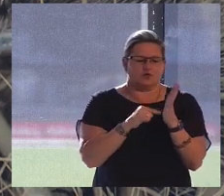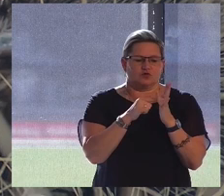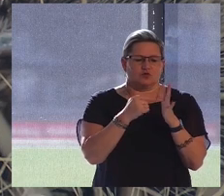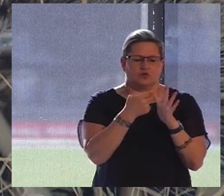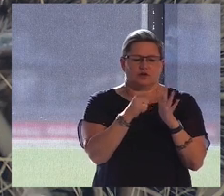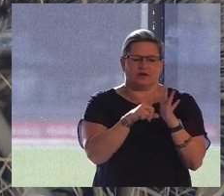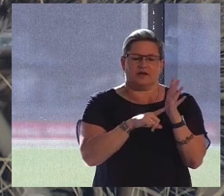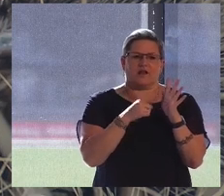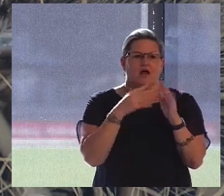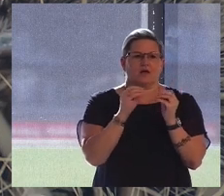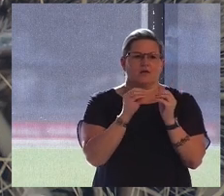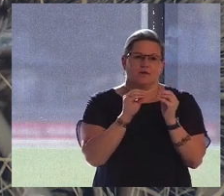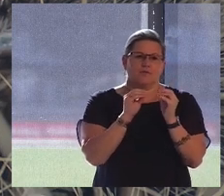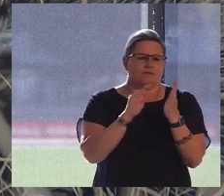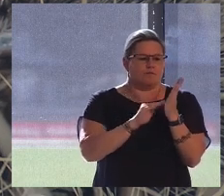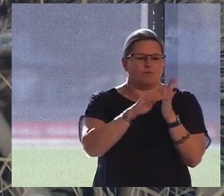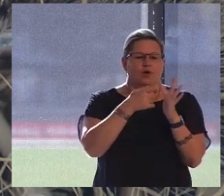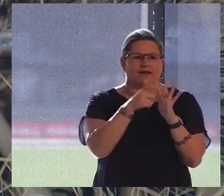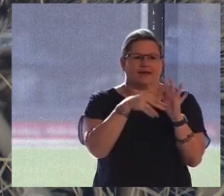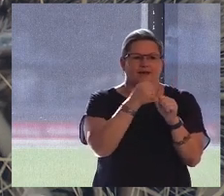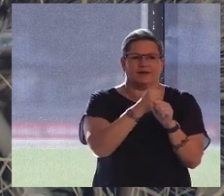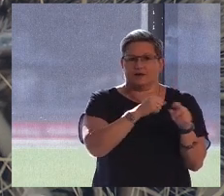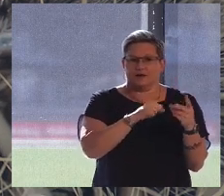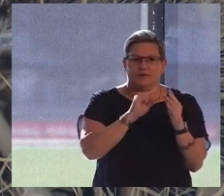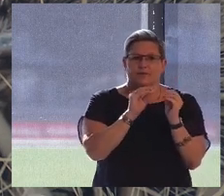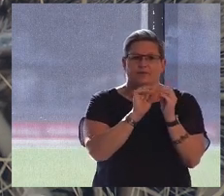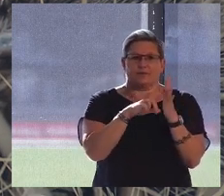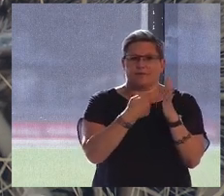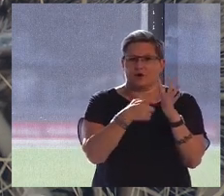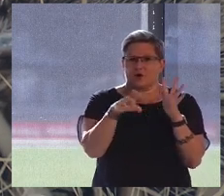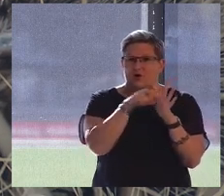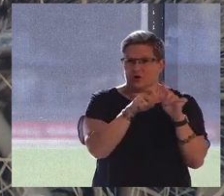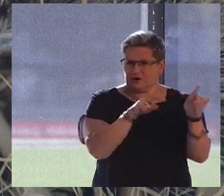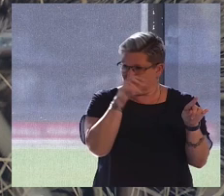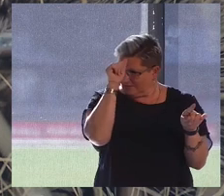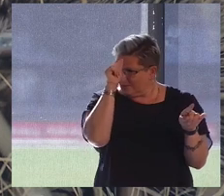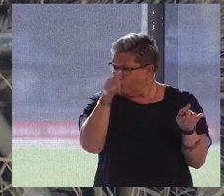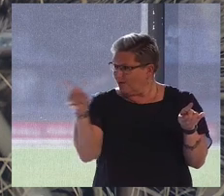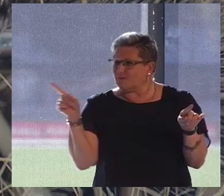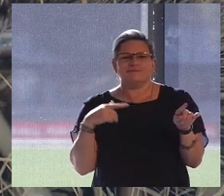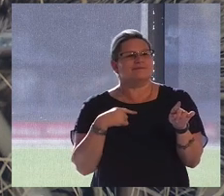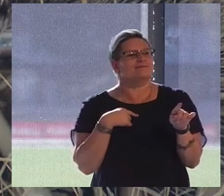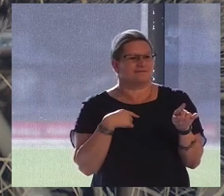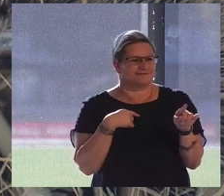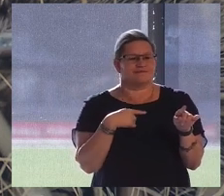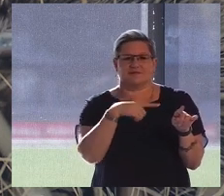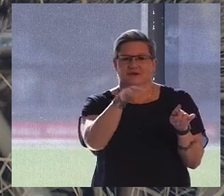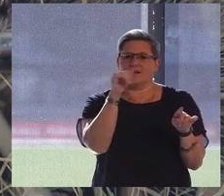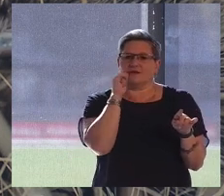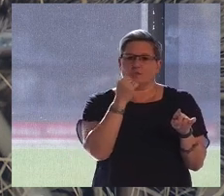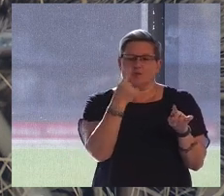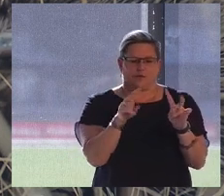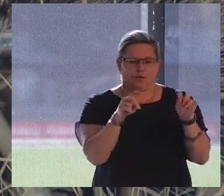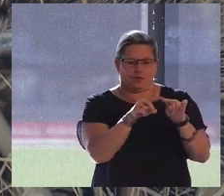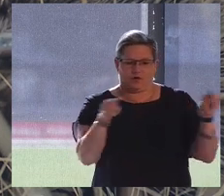that book? So many of us, right? And Atticus Finch's lines around never judging a man until you've walked a mile